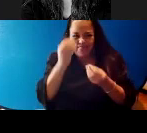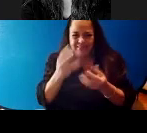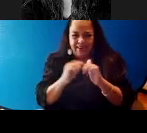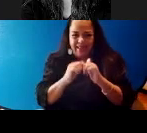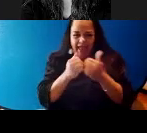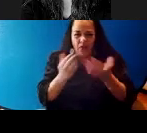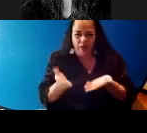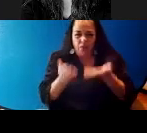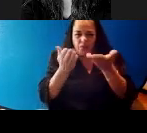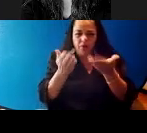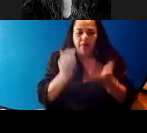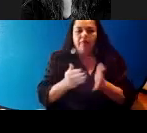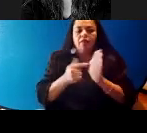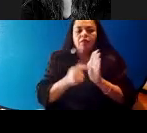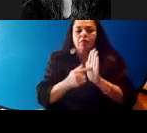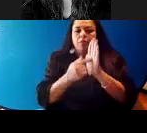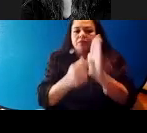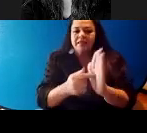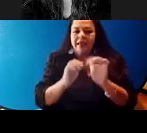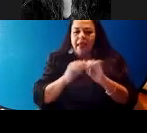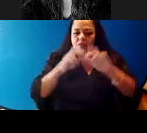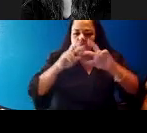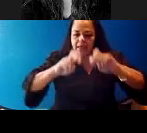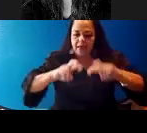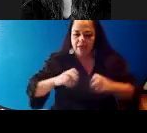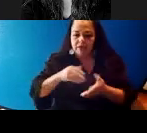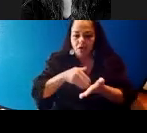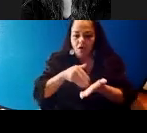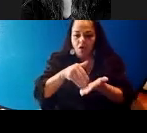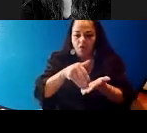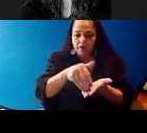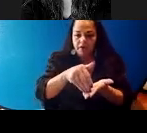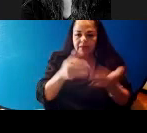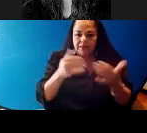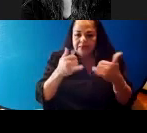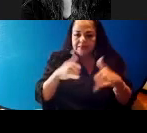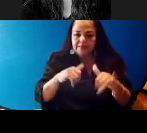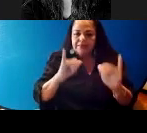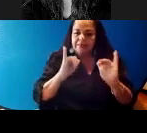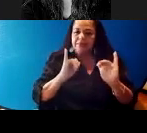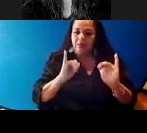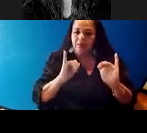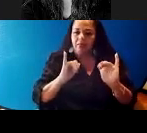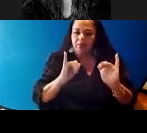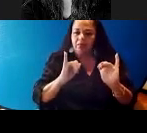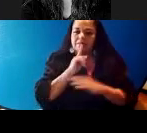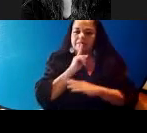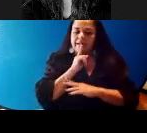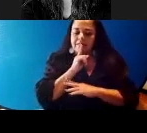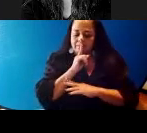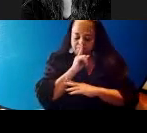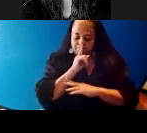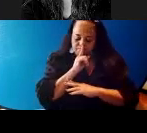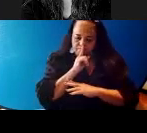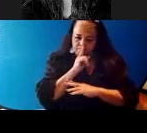it's brought out, how it's analyzed, that often is still siloed, just like those silos we spoke about earlier. So for us,